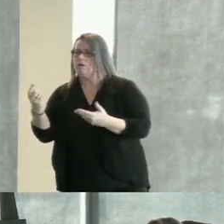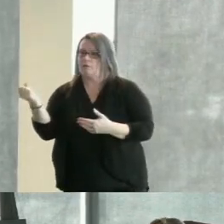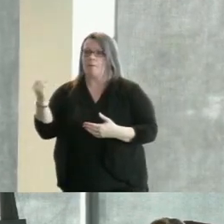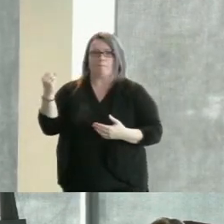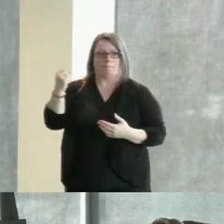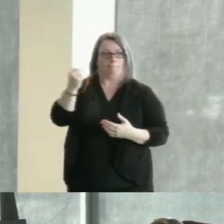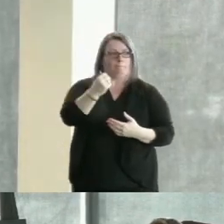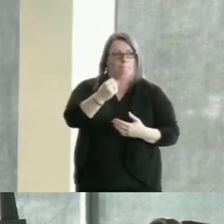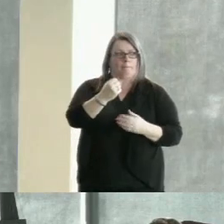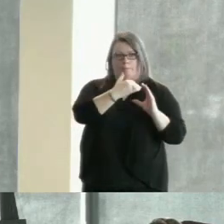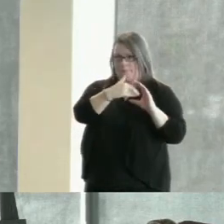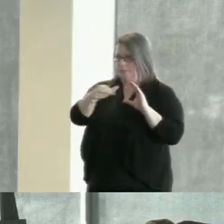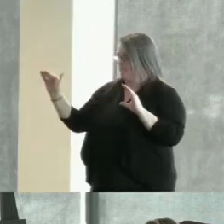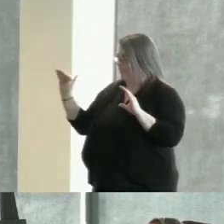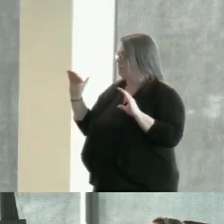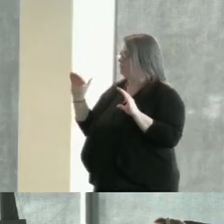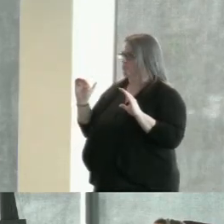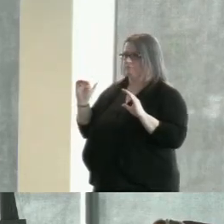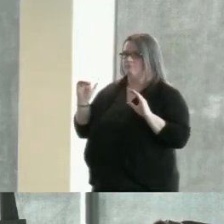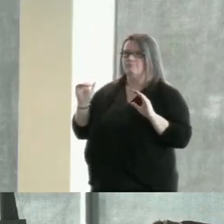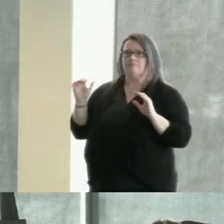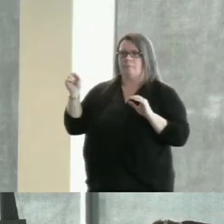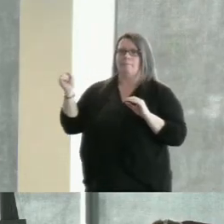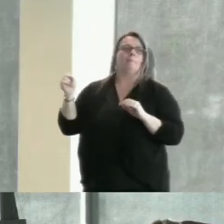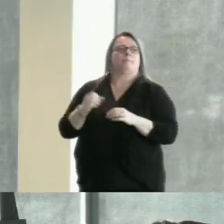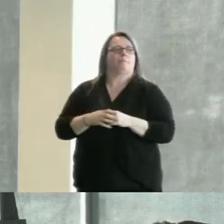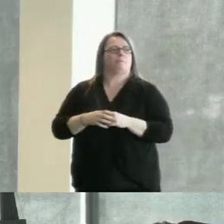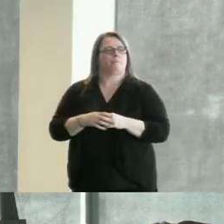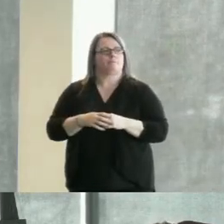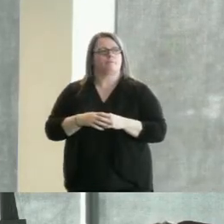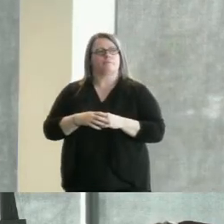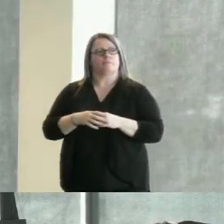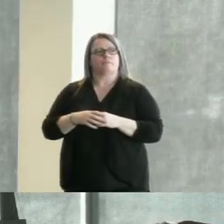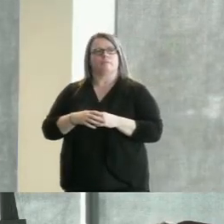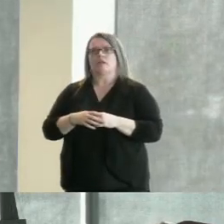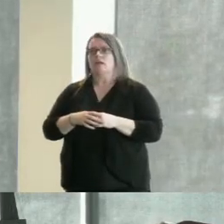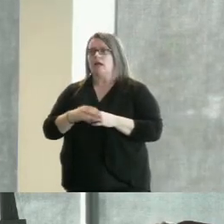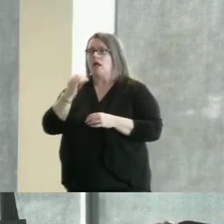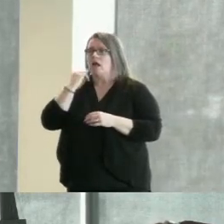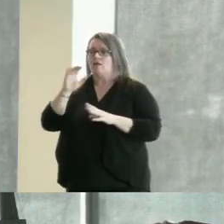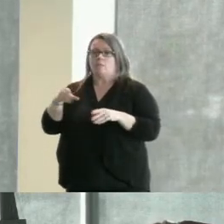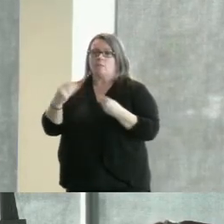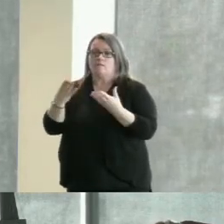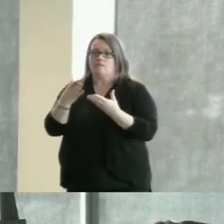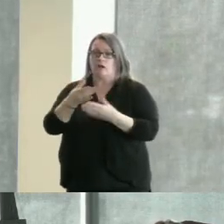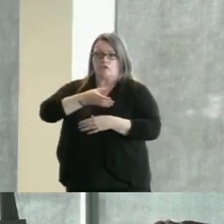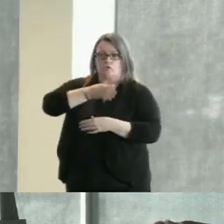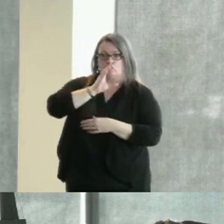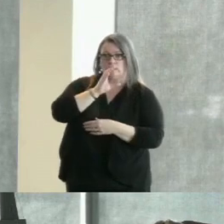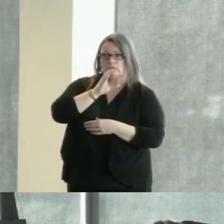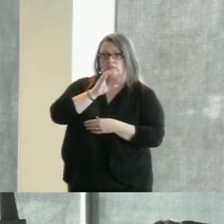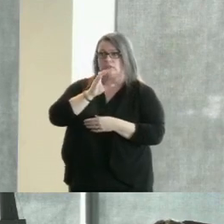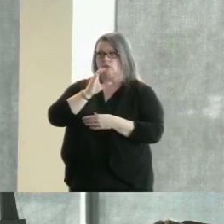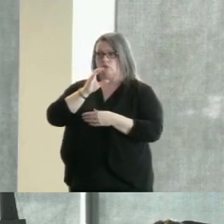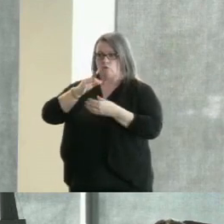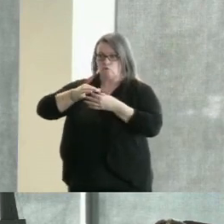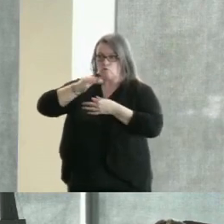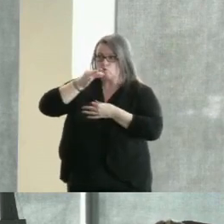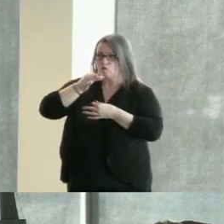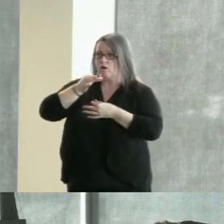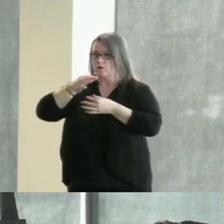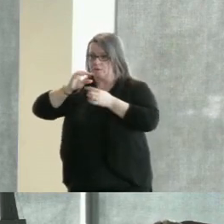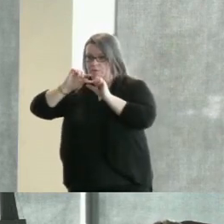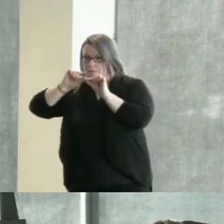Yes. Perfect. Where beverages are being served, are bendable straws and lightweight cups available